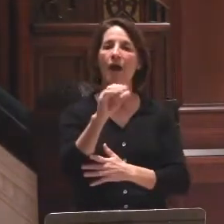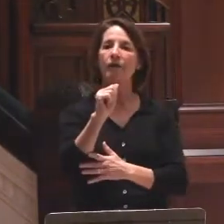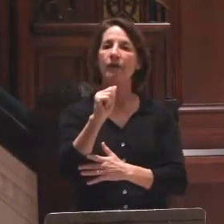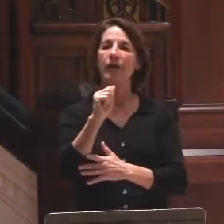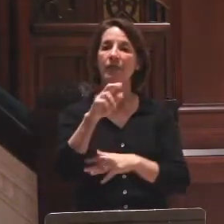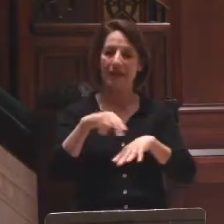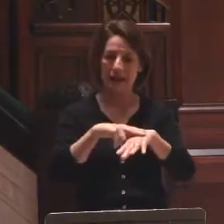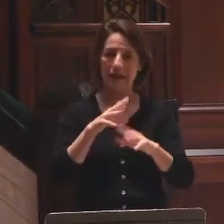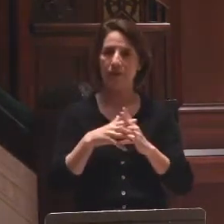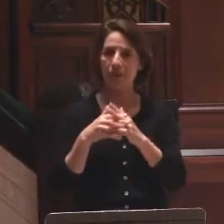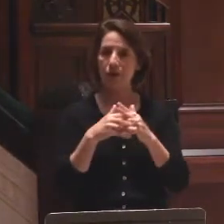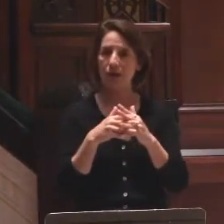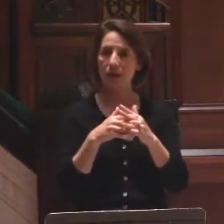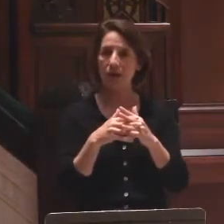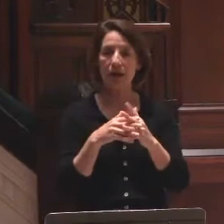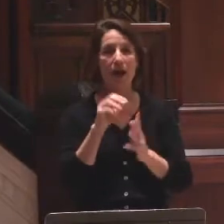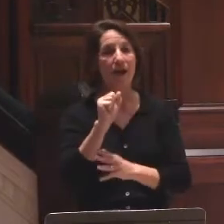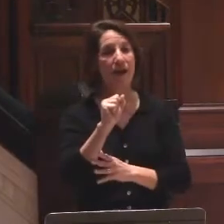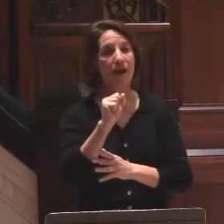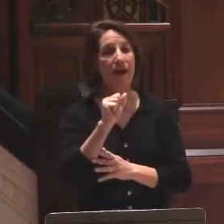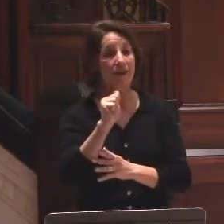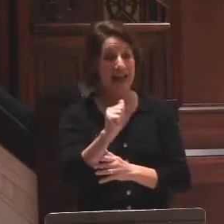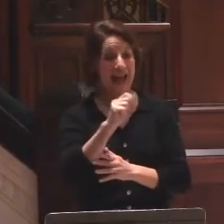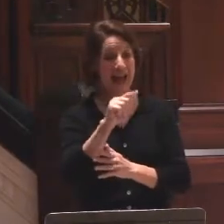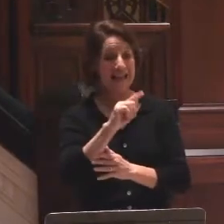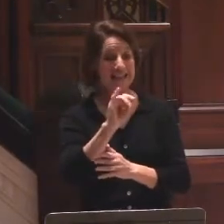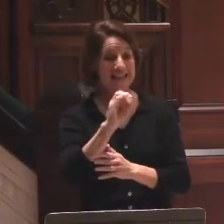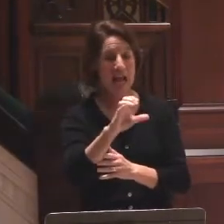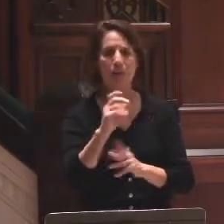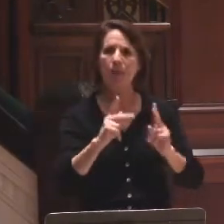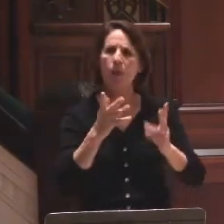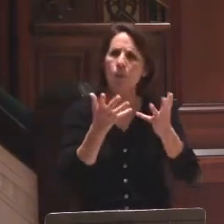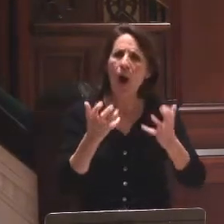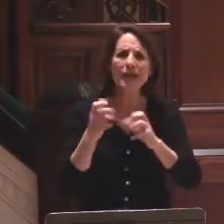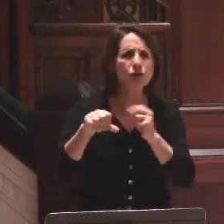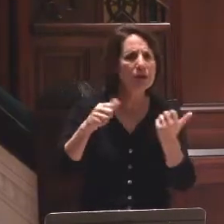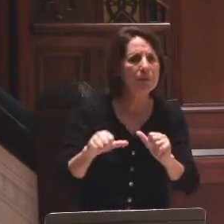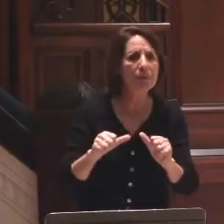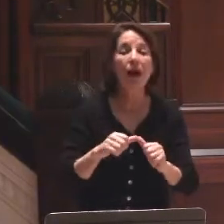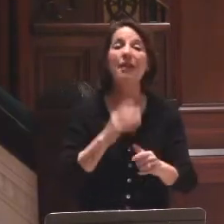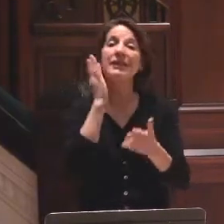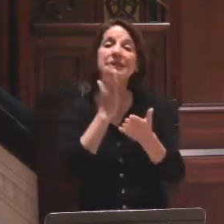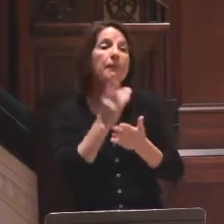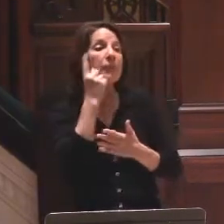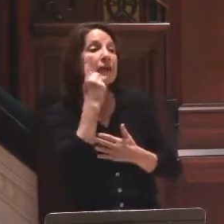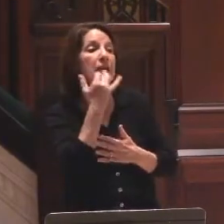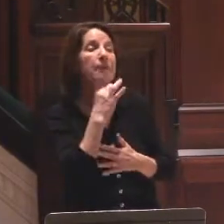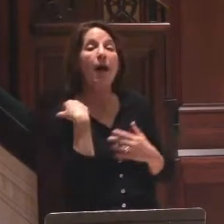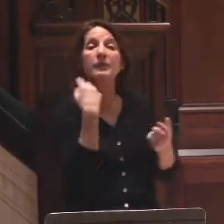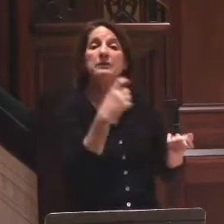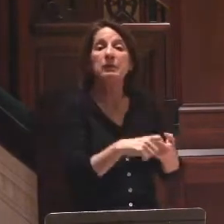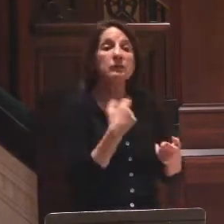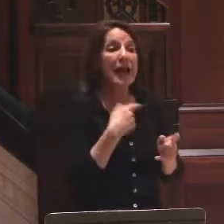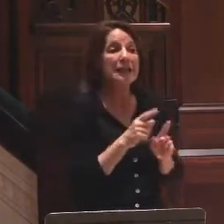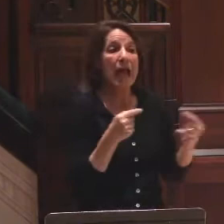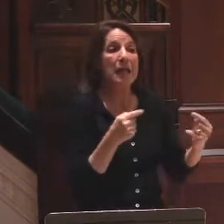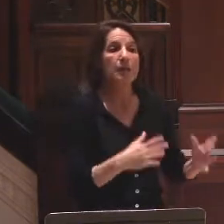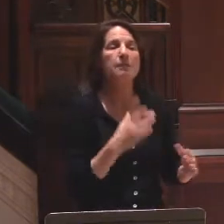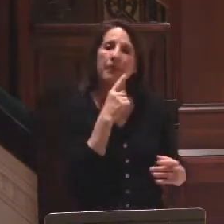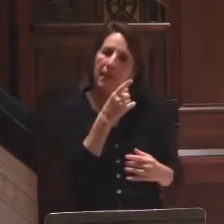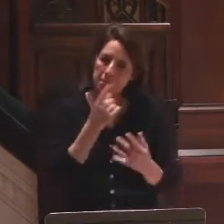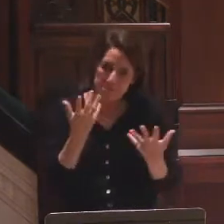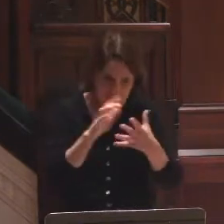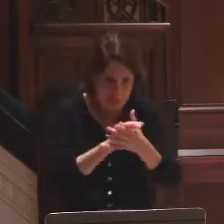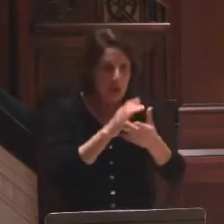wanted to live. They wanted to get baptized. They stopped thinking of the Spaniards as their enemies. They intermarried with them.